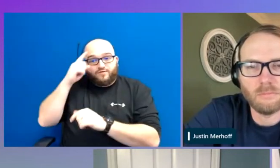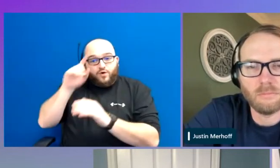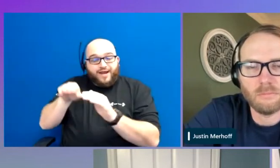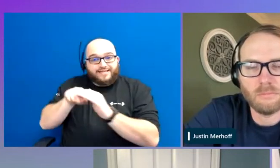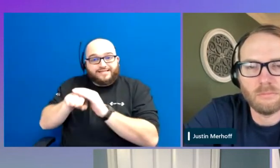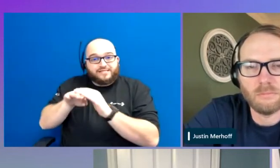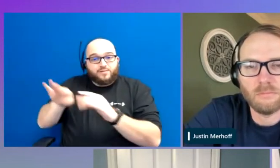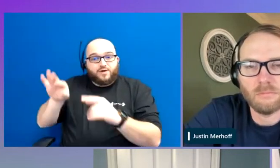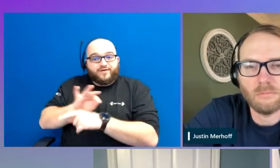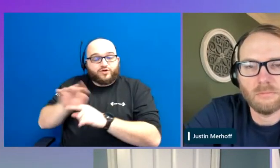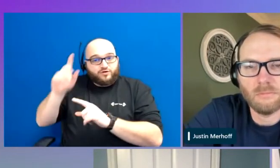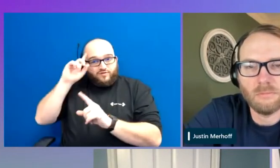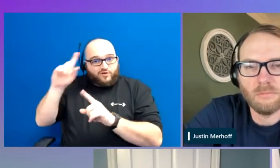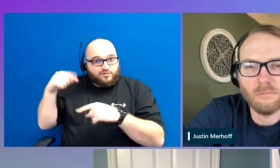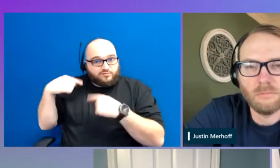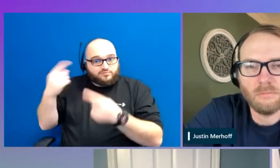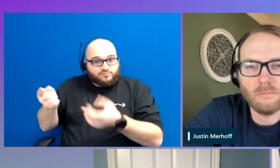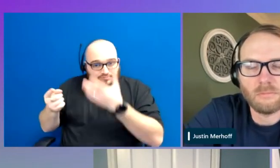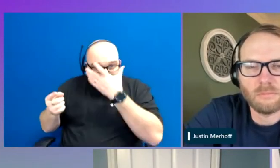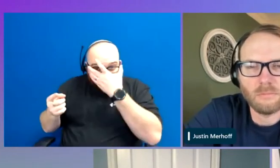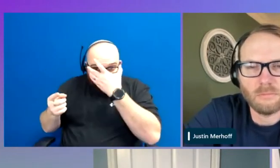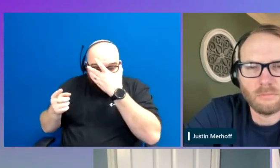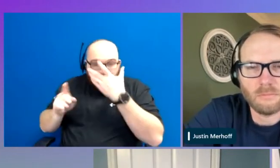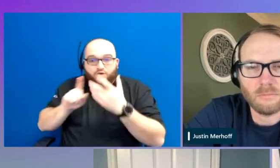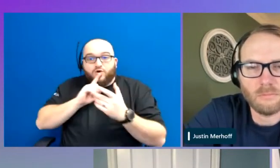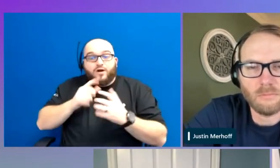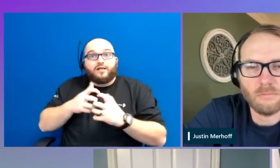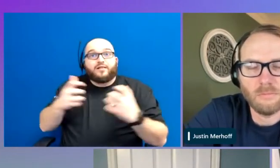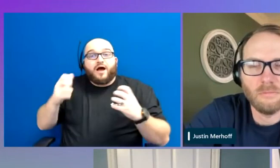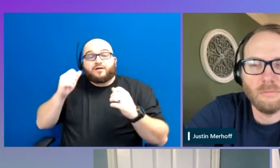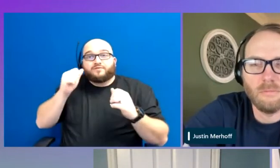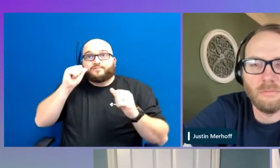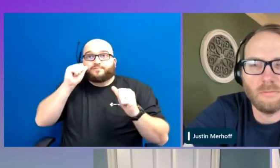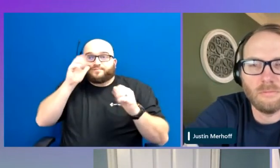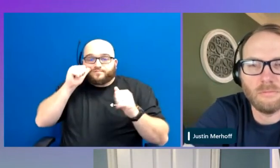right? There's lots of mind-blowing stuff out there